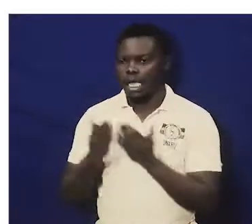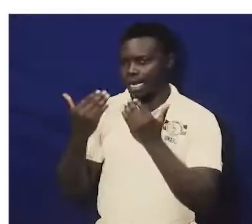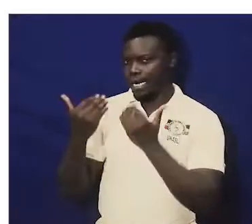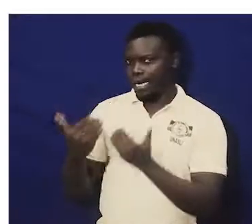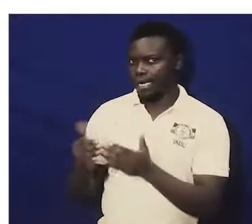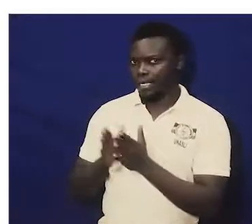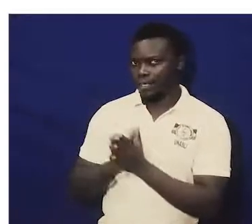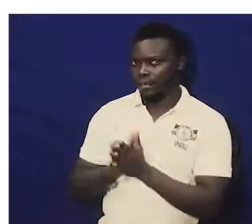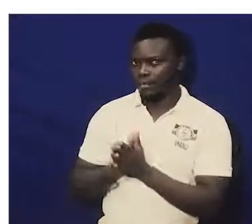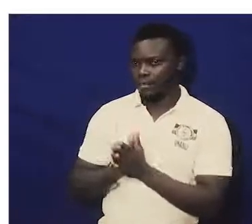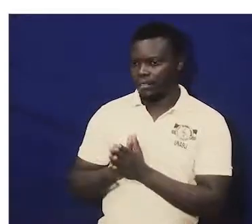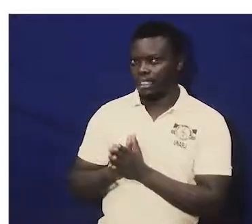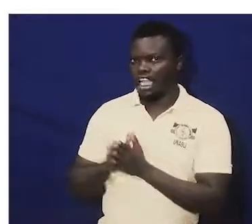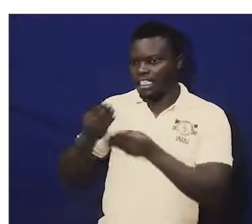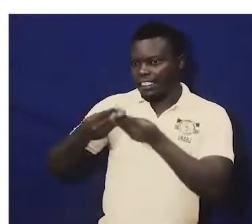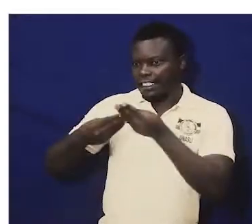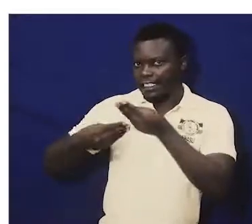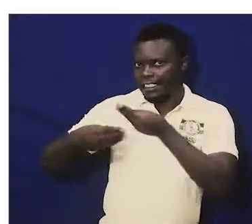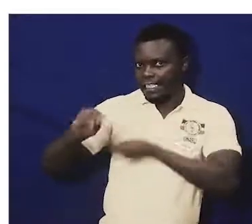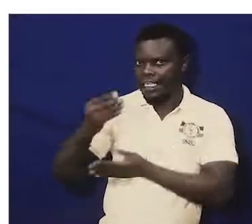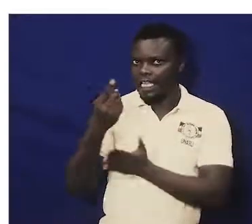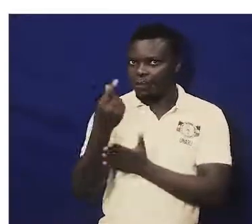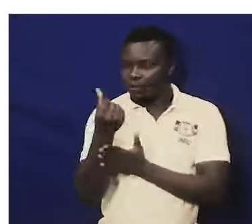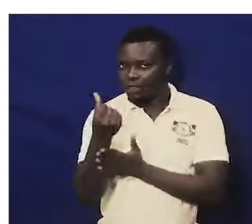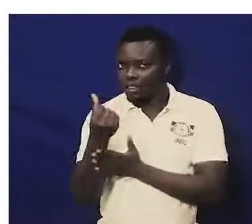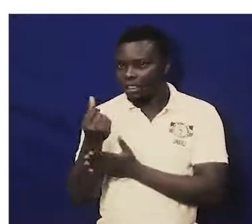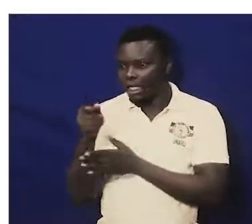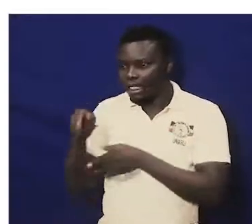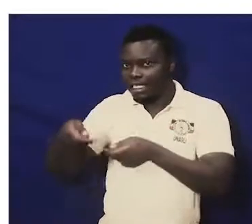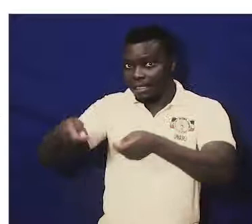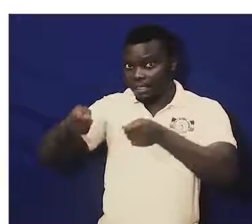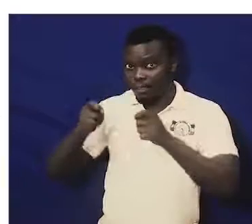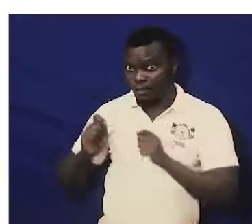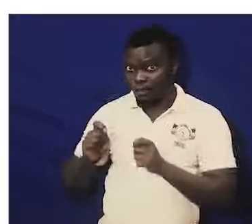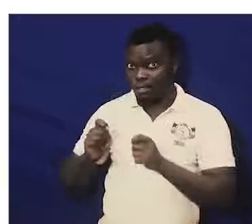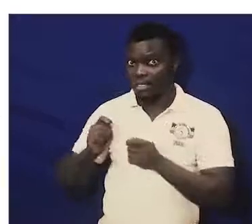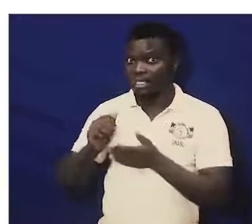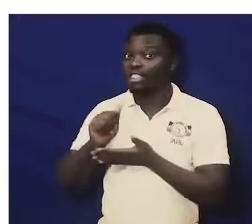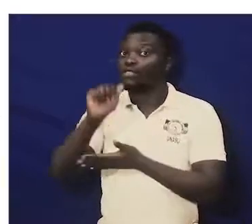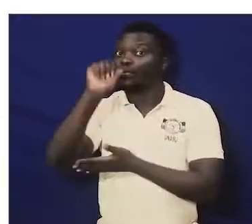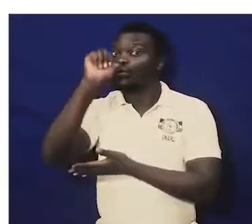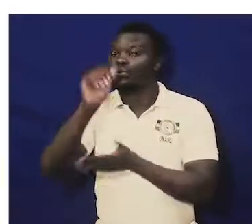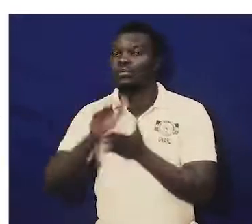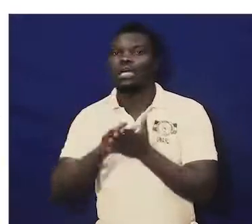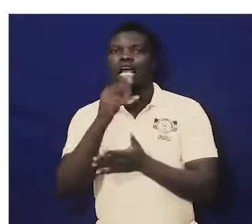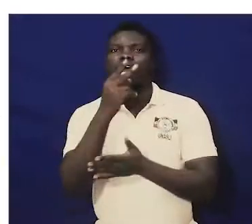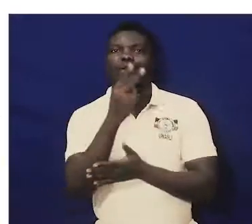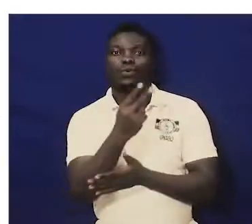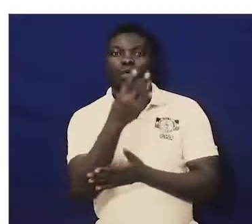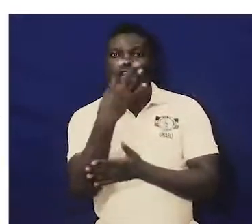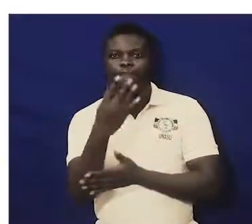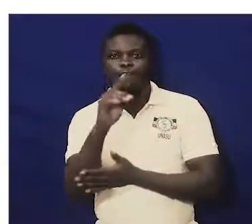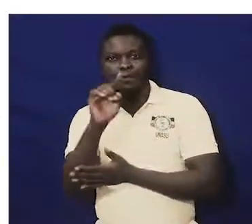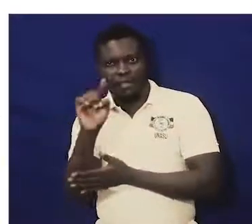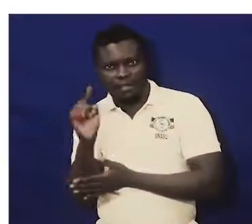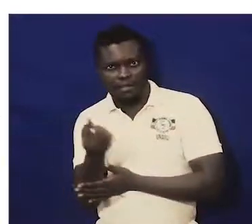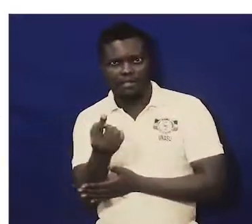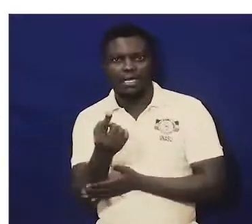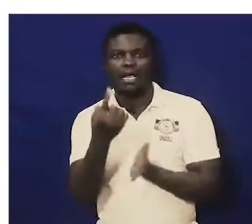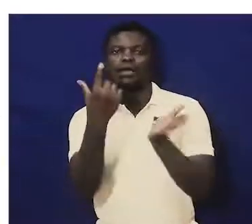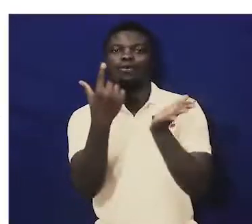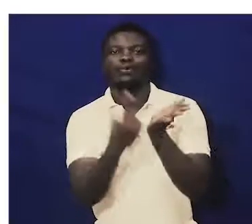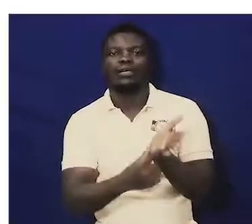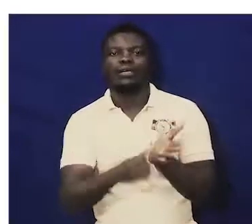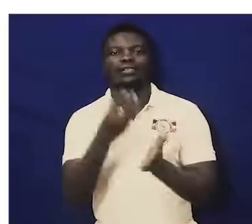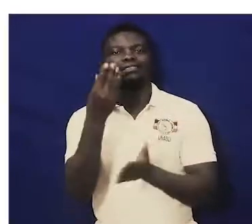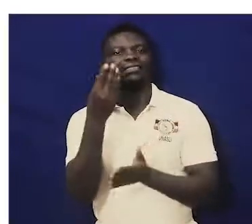Therefore, our selling price for this crate of soda is 24,000